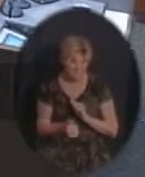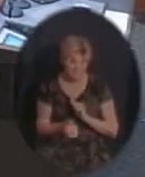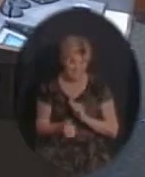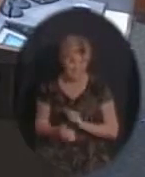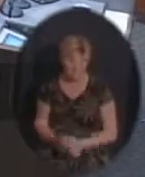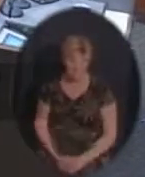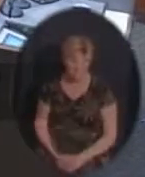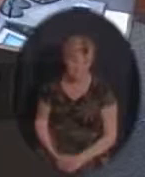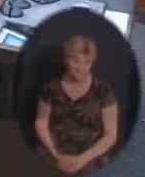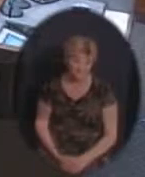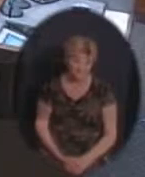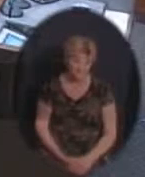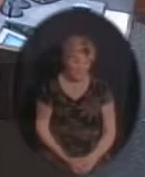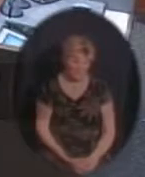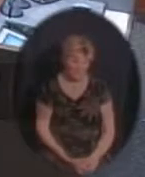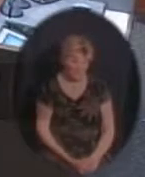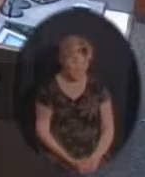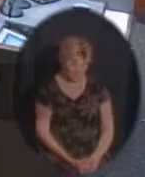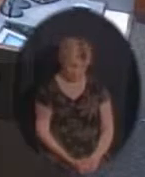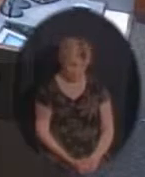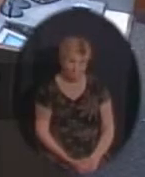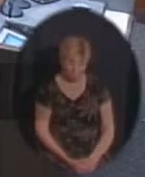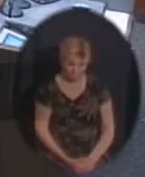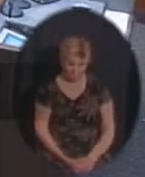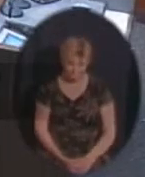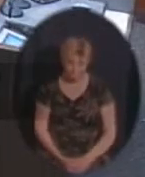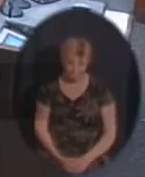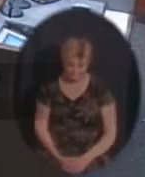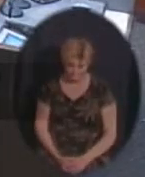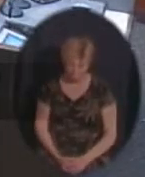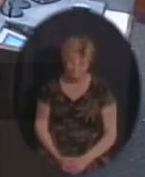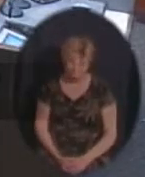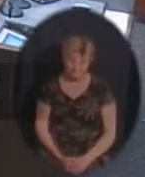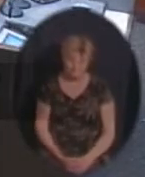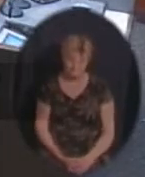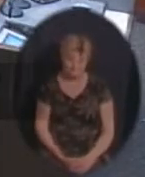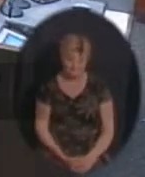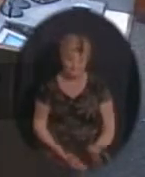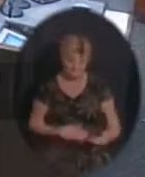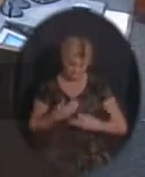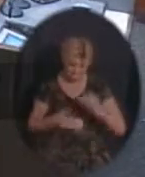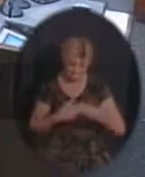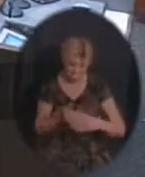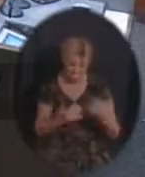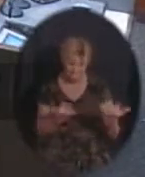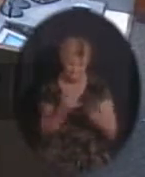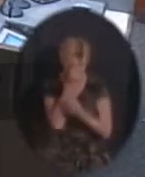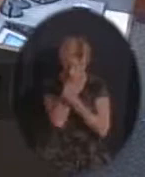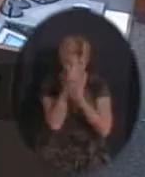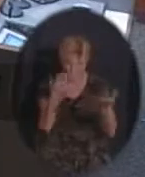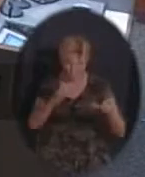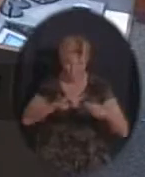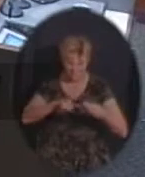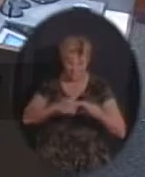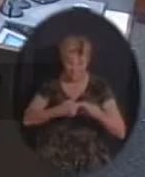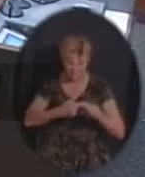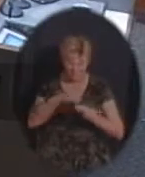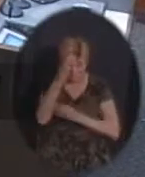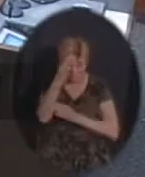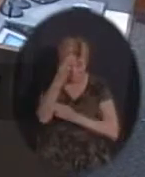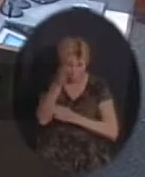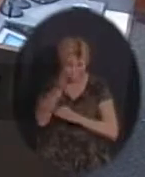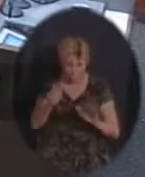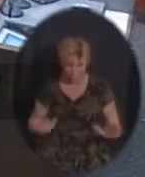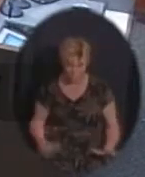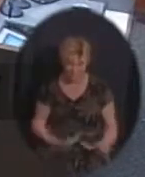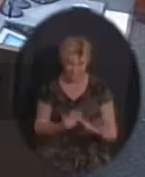Phew, a lot of work. Okay, moving right along here, information items about future actions that we will be